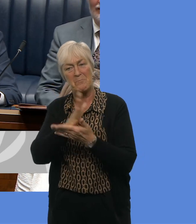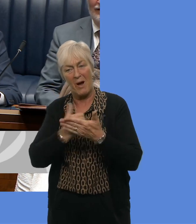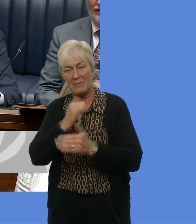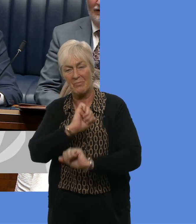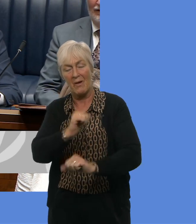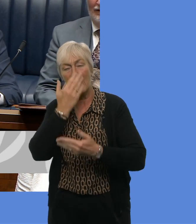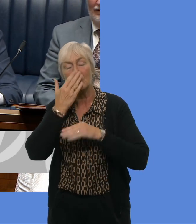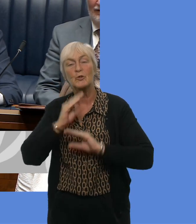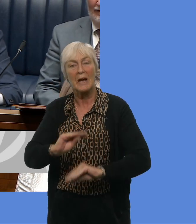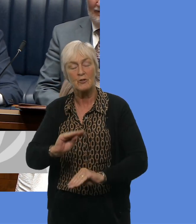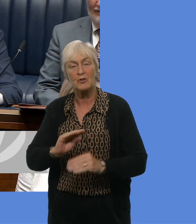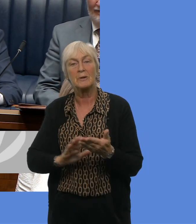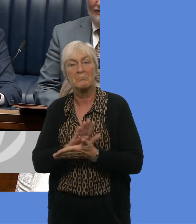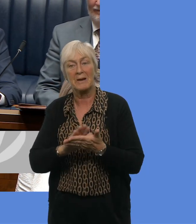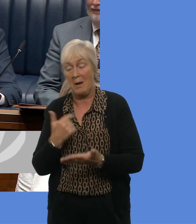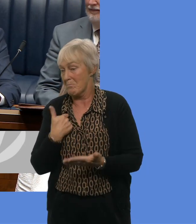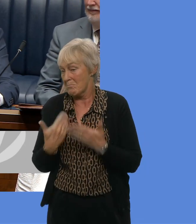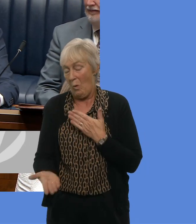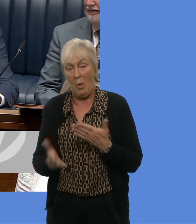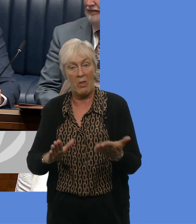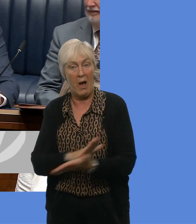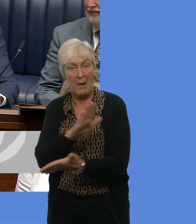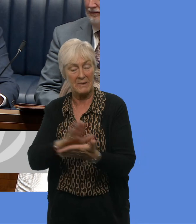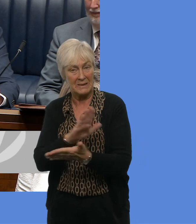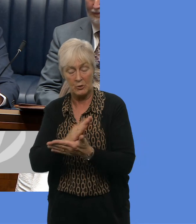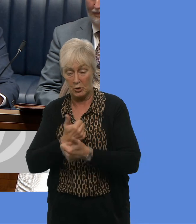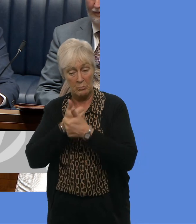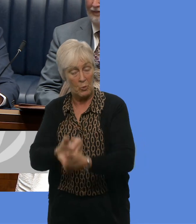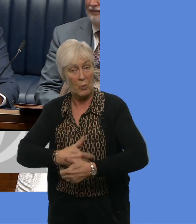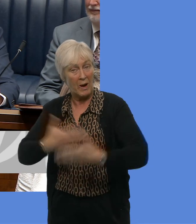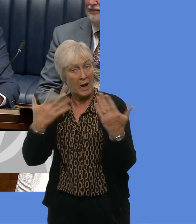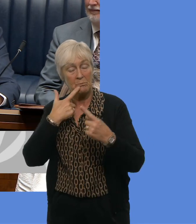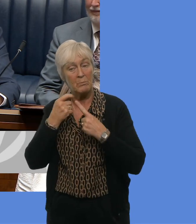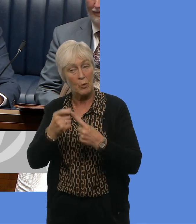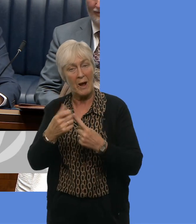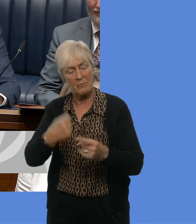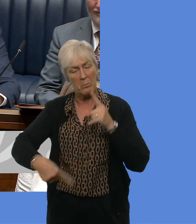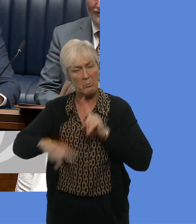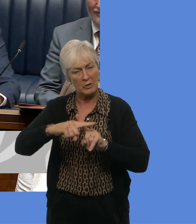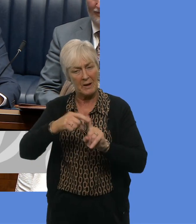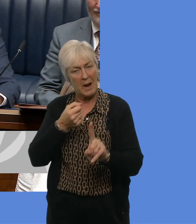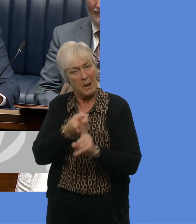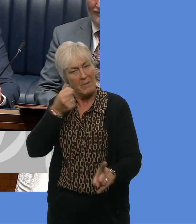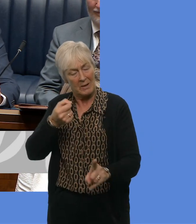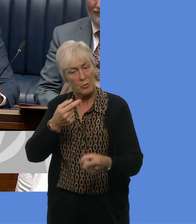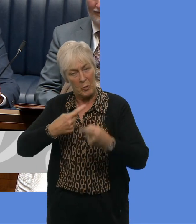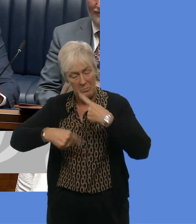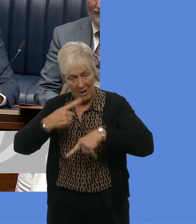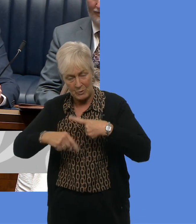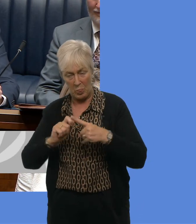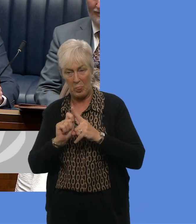education. So I'm more than happy to support proposals that are going to have a positive impact. Again, I just come back to that